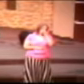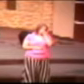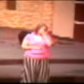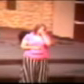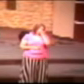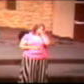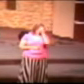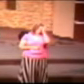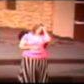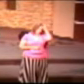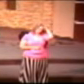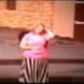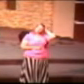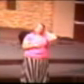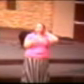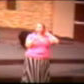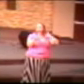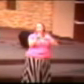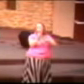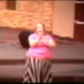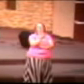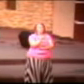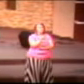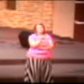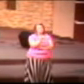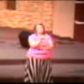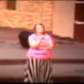I think about Kyle and Taylor Westbrook.